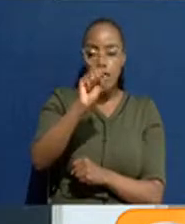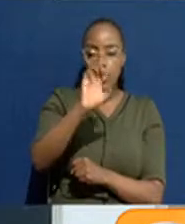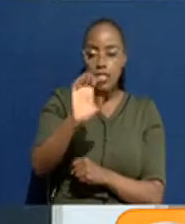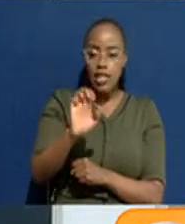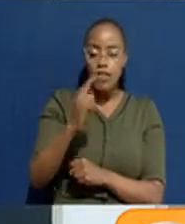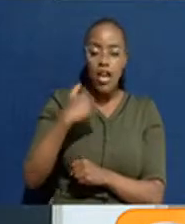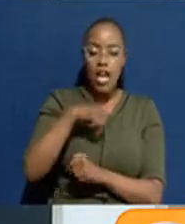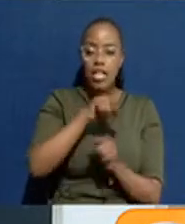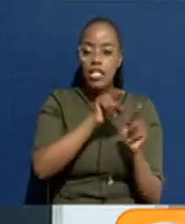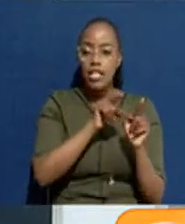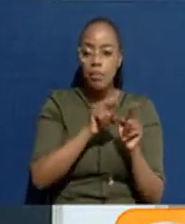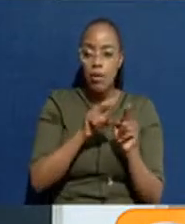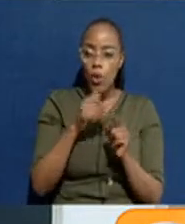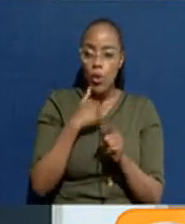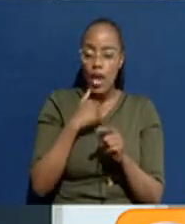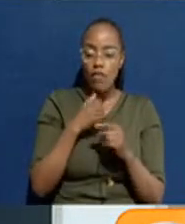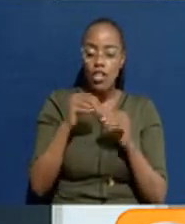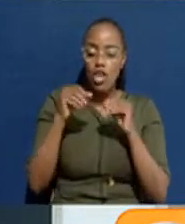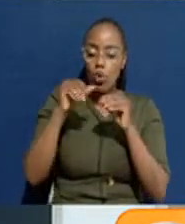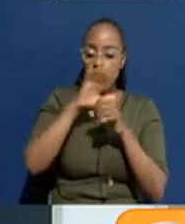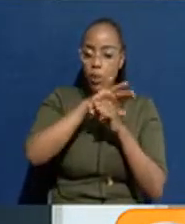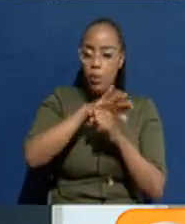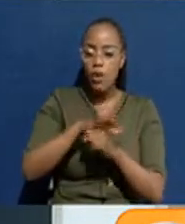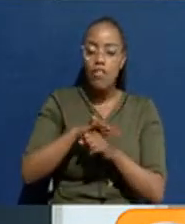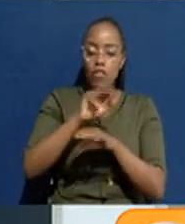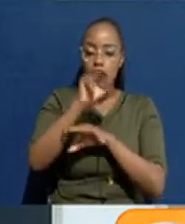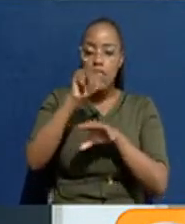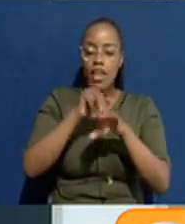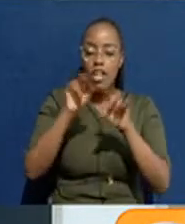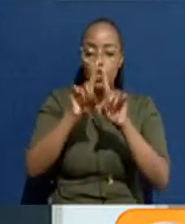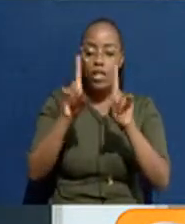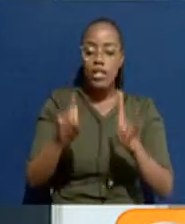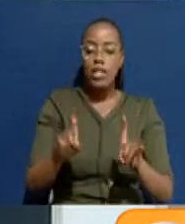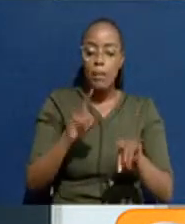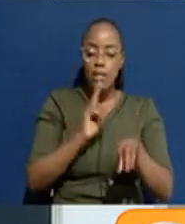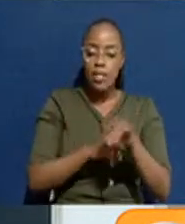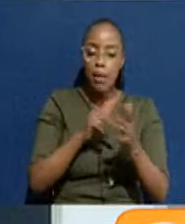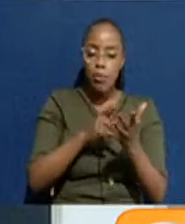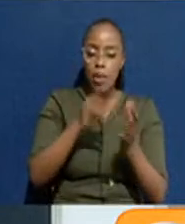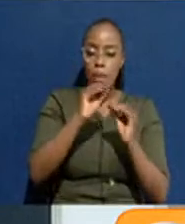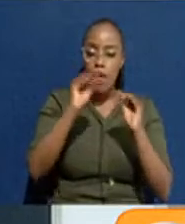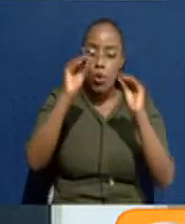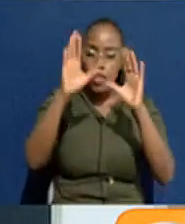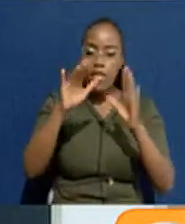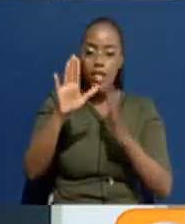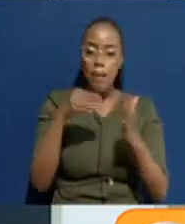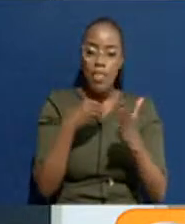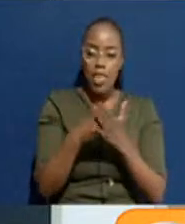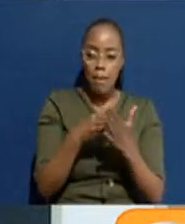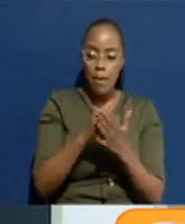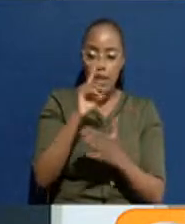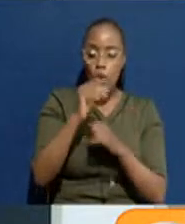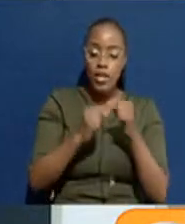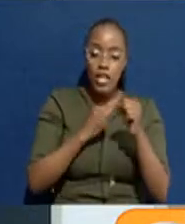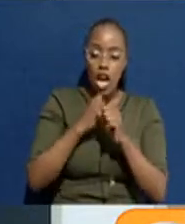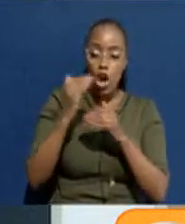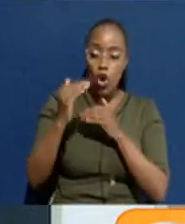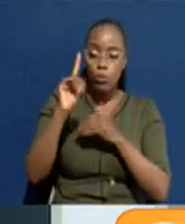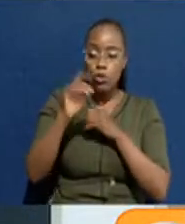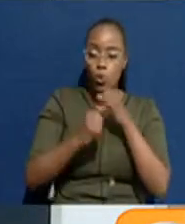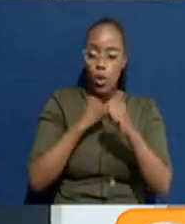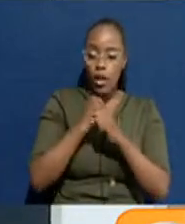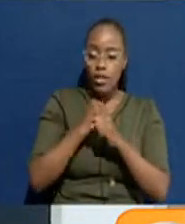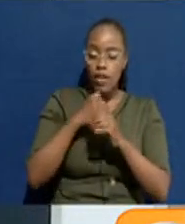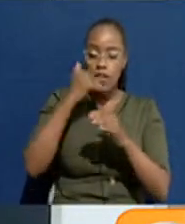are already compromising the quality of our national examination by not paying teachers their dues 1 year, almost 1 year